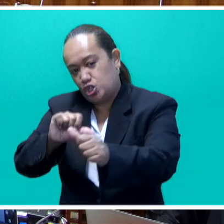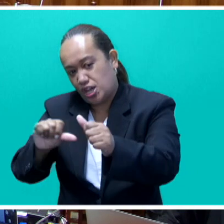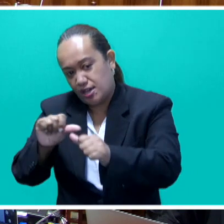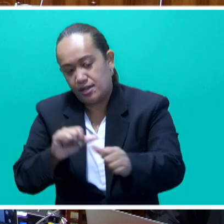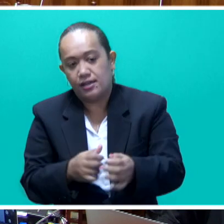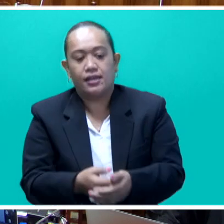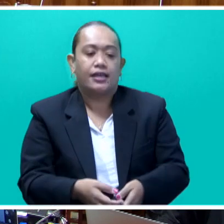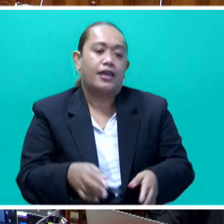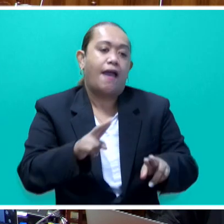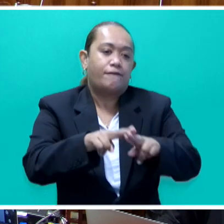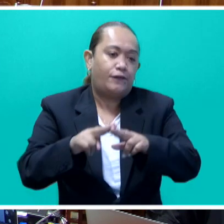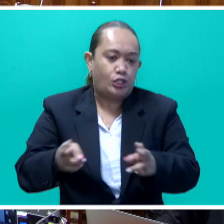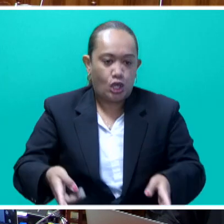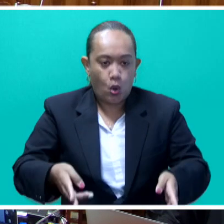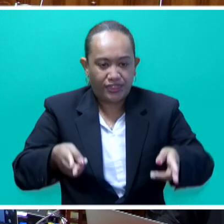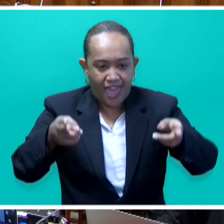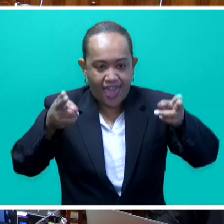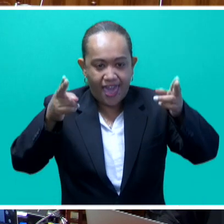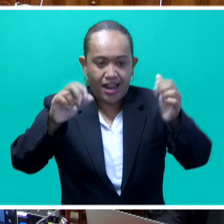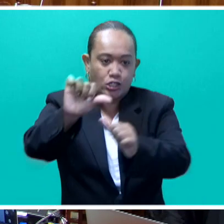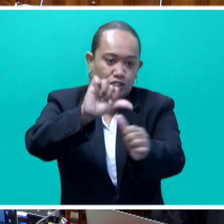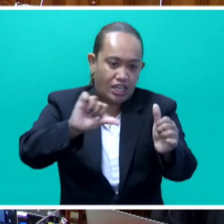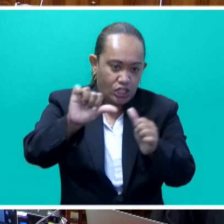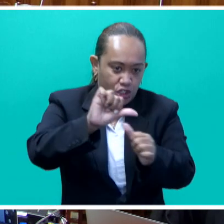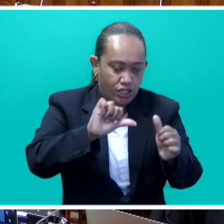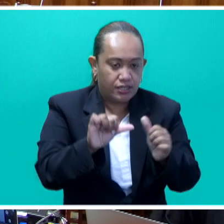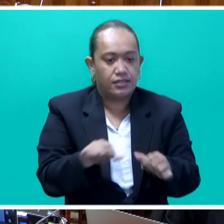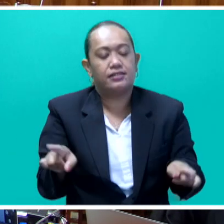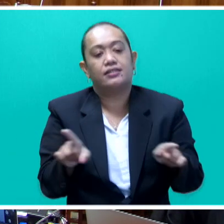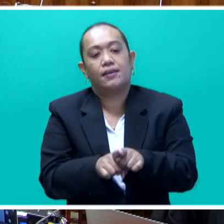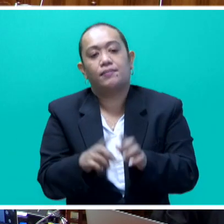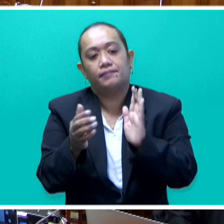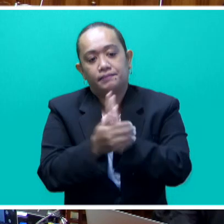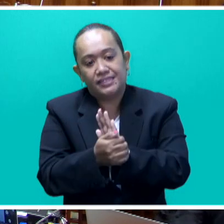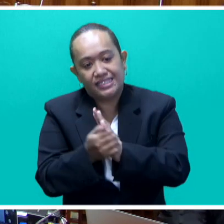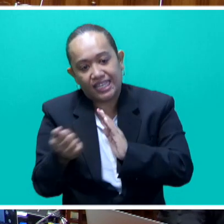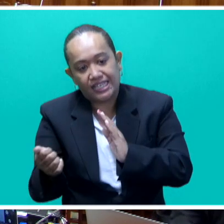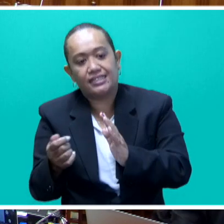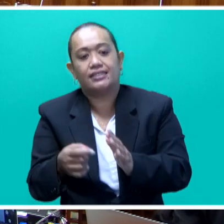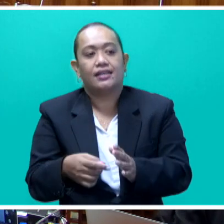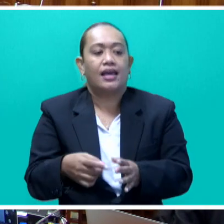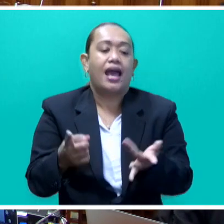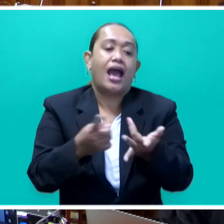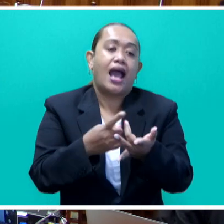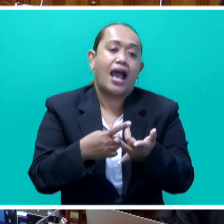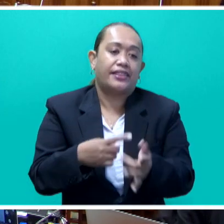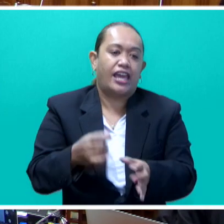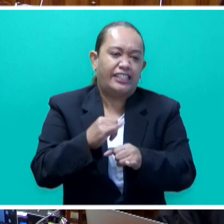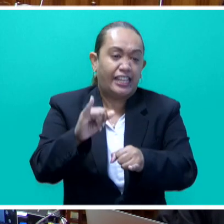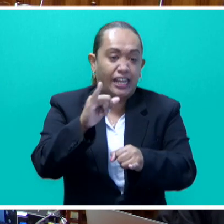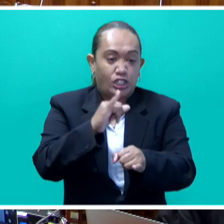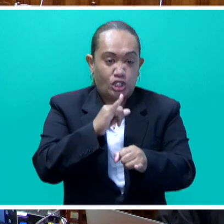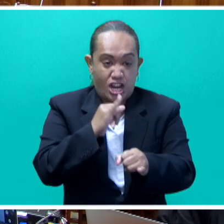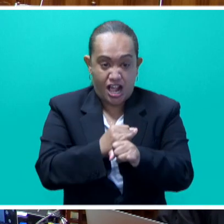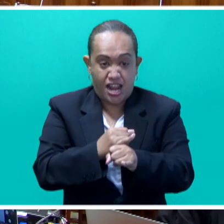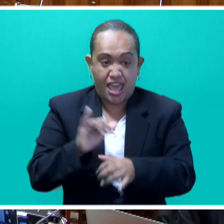Fiji Hotel and Tourism Association, and technical expertise of International Air Transport Association, IATA, and